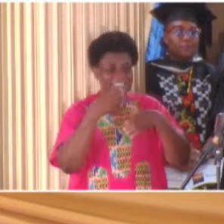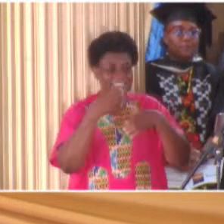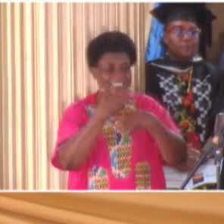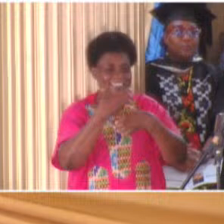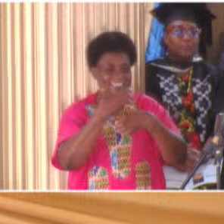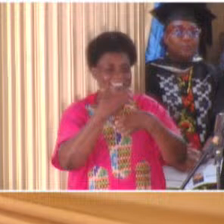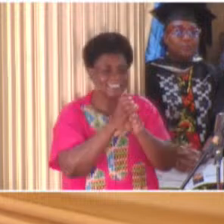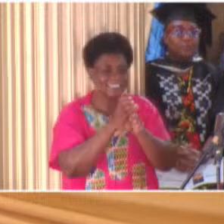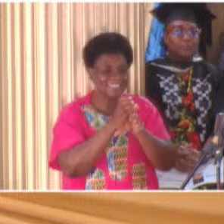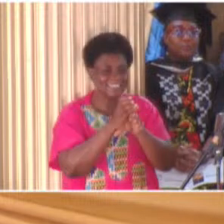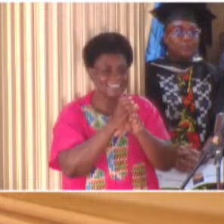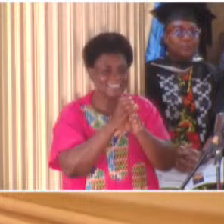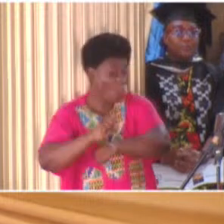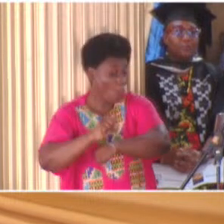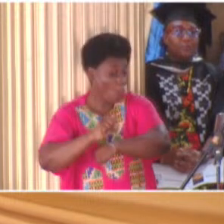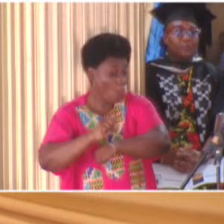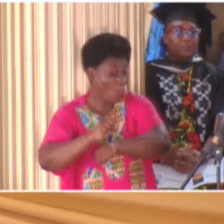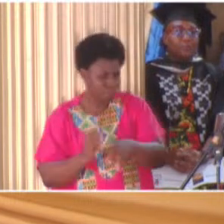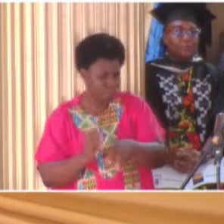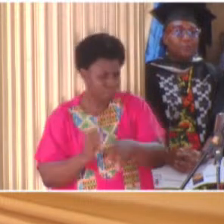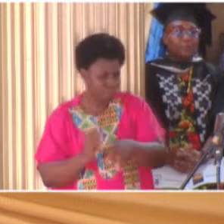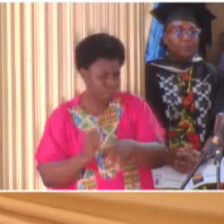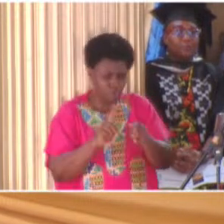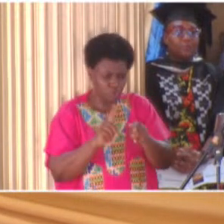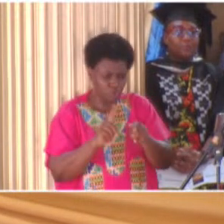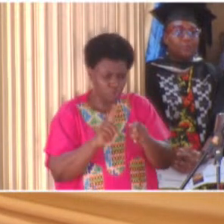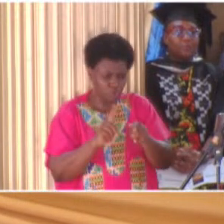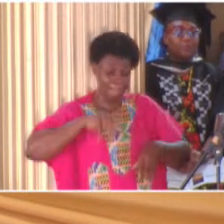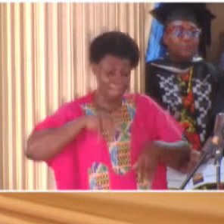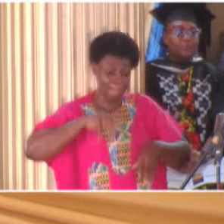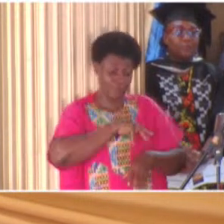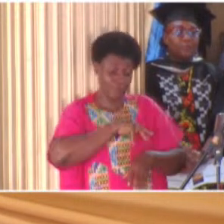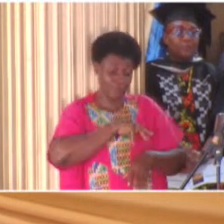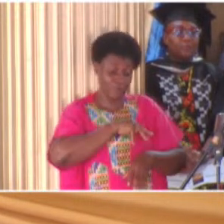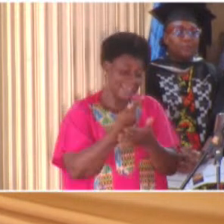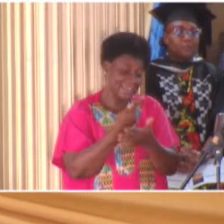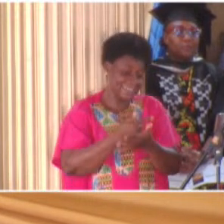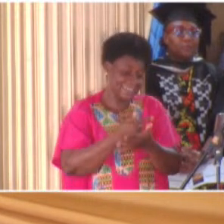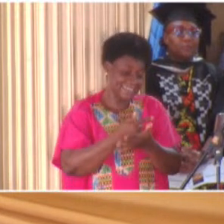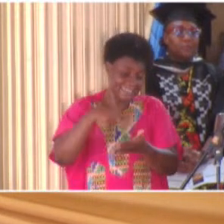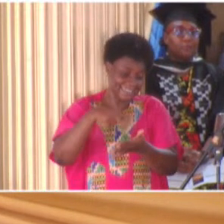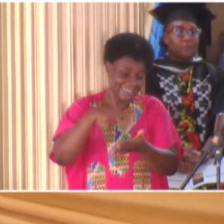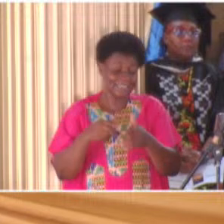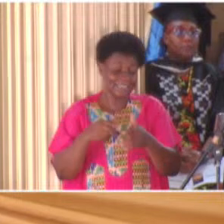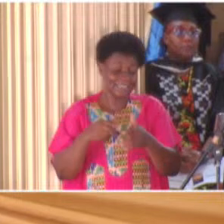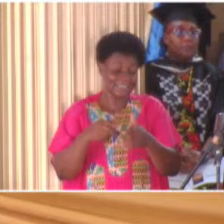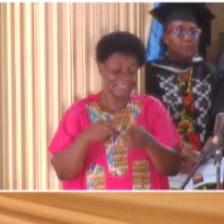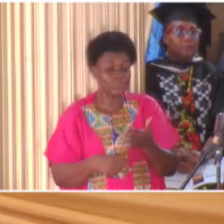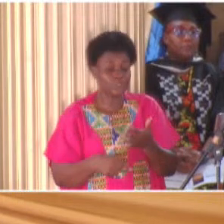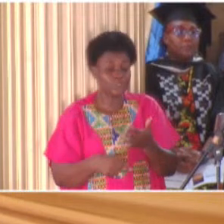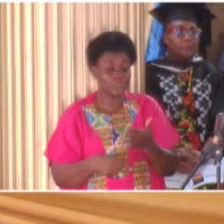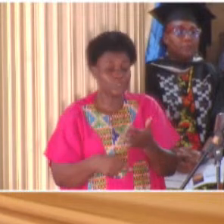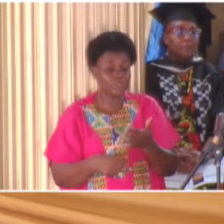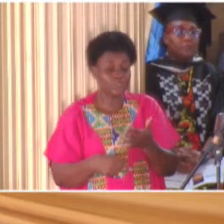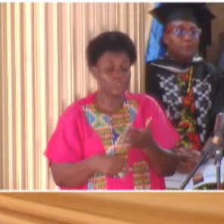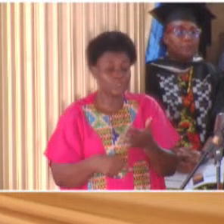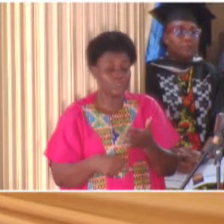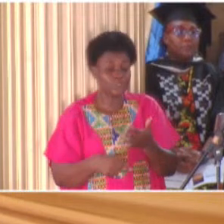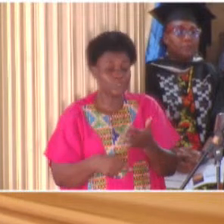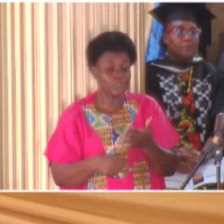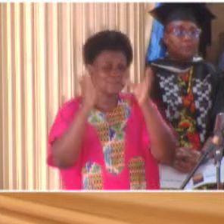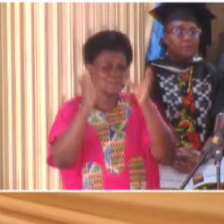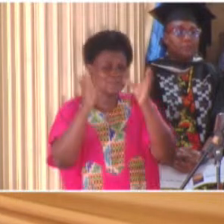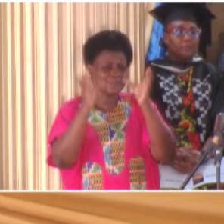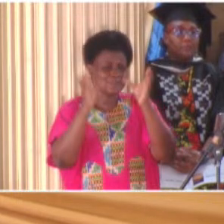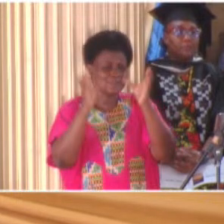masterpiece put together by members of the Ghana Dance Ensemble in celebration of women. Drumming